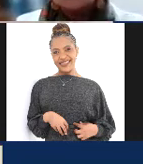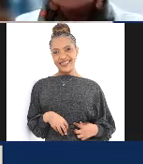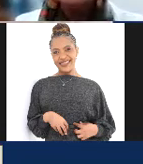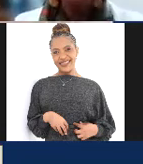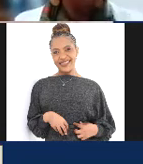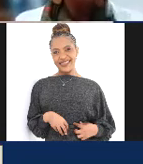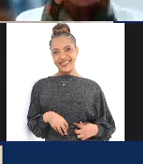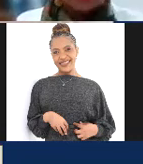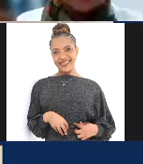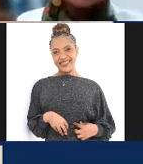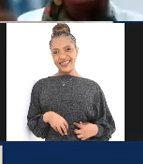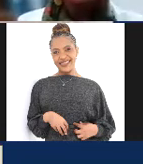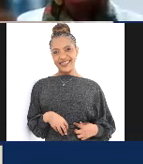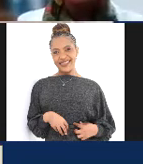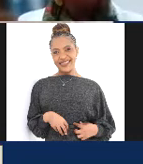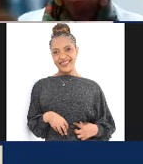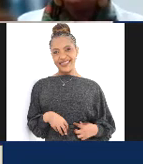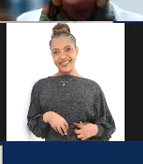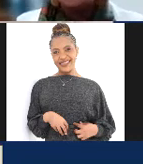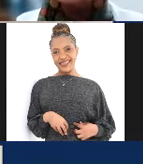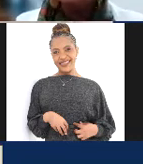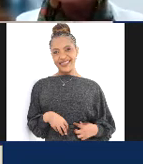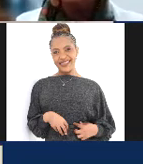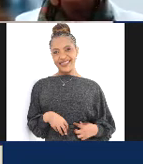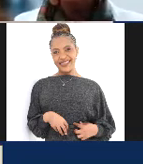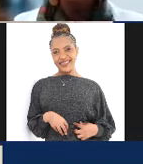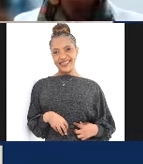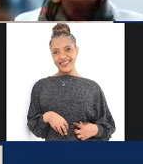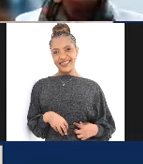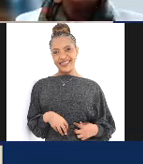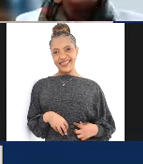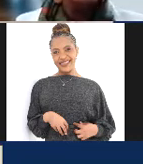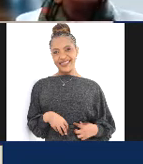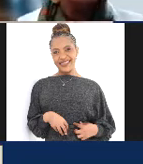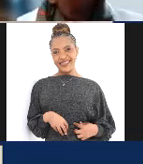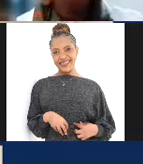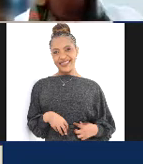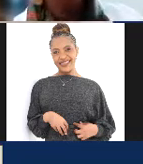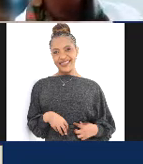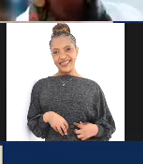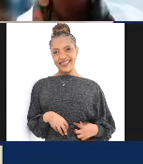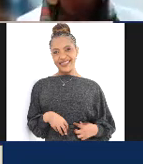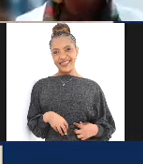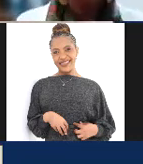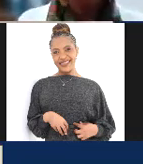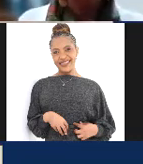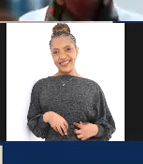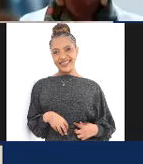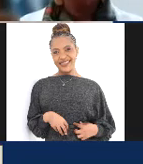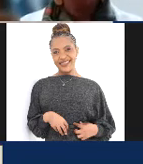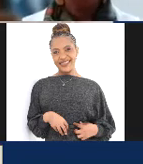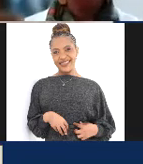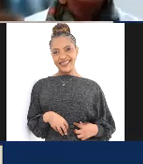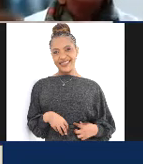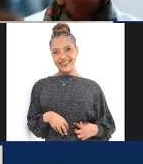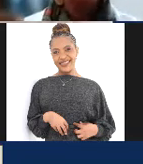HR consultants, please contact us as well. We would love to hear from you, and if you need any assistance with